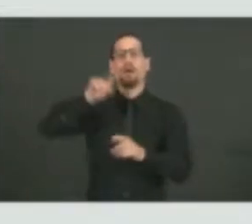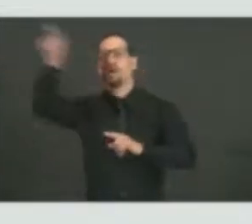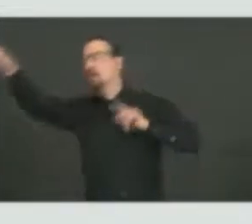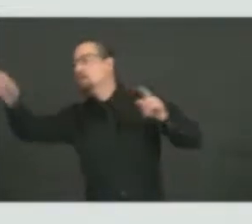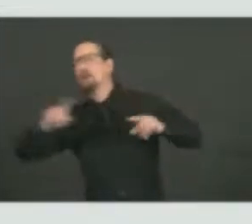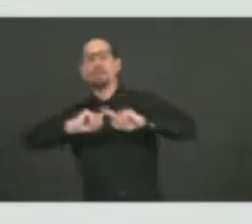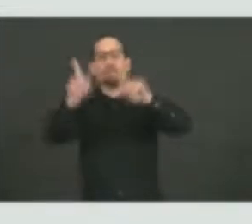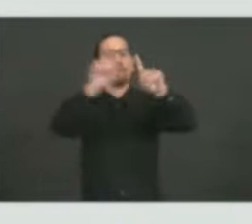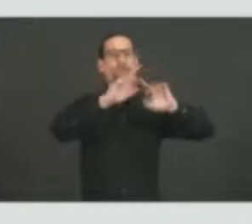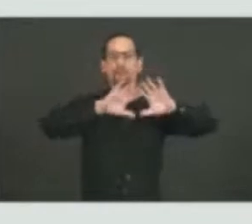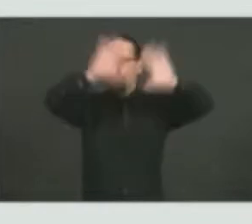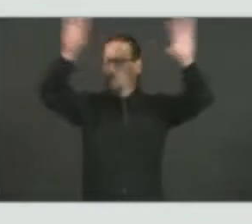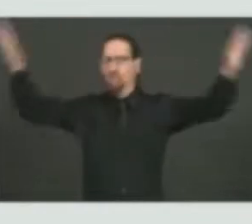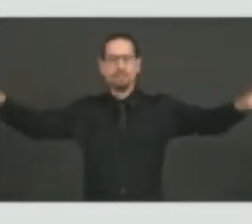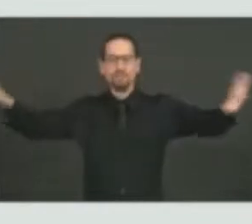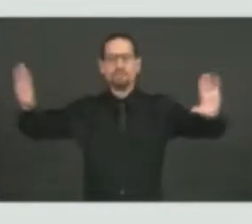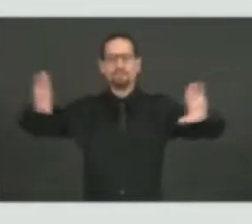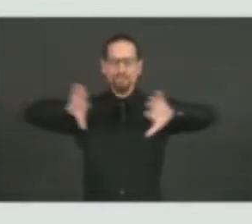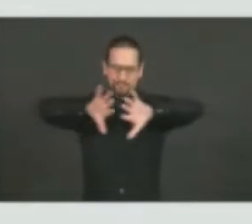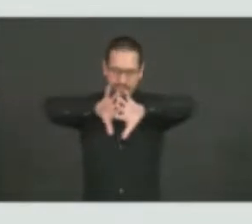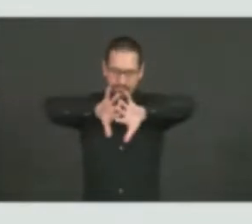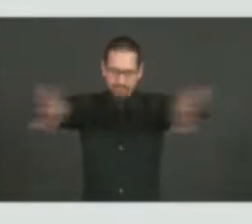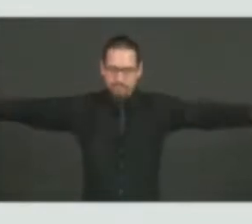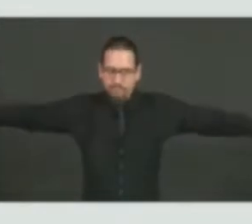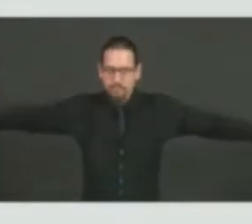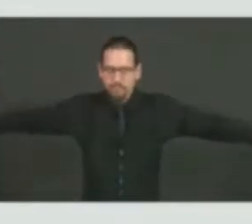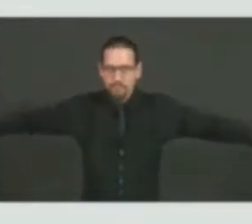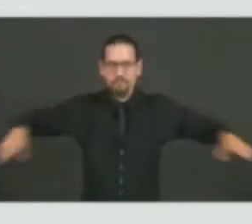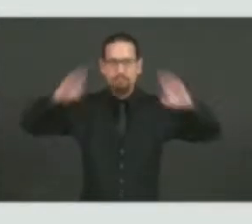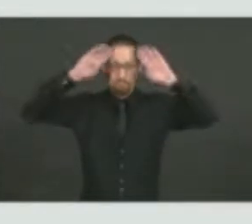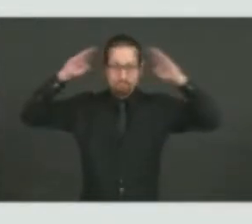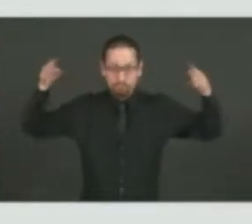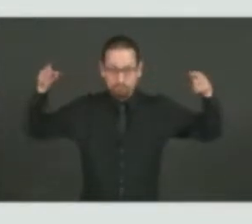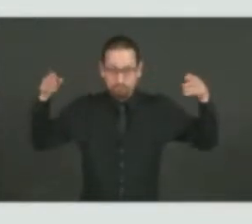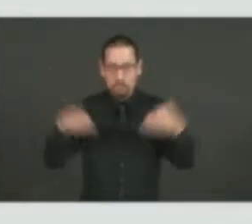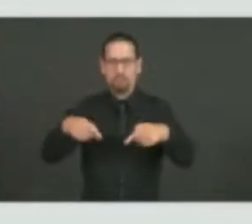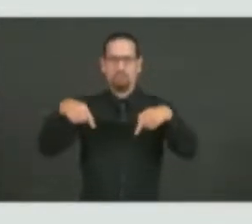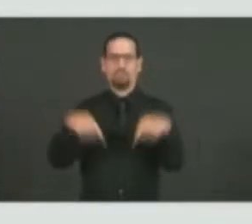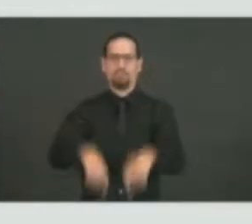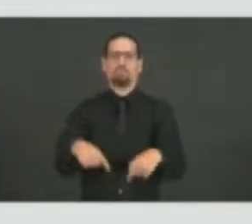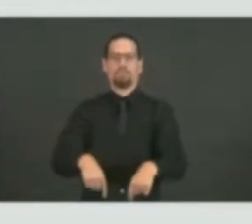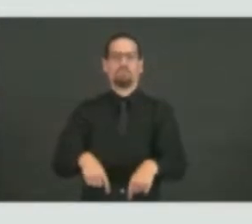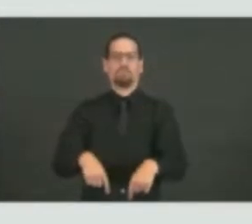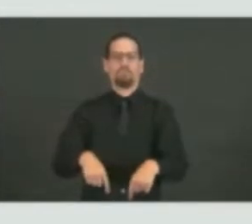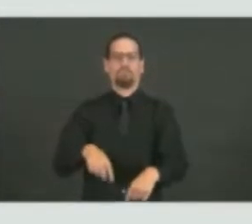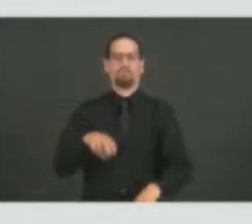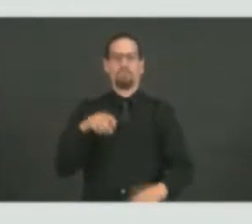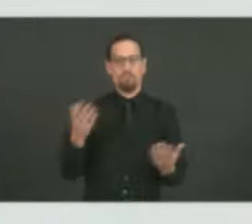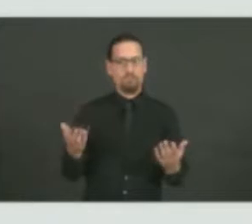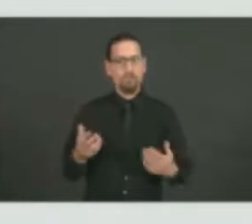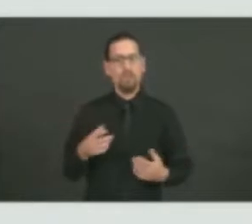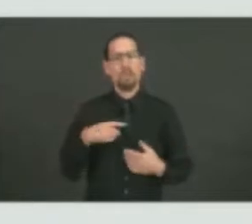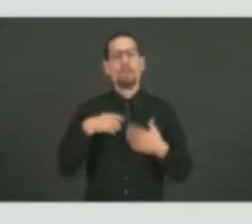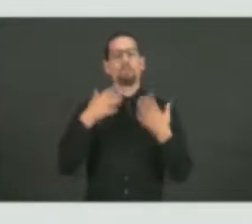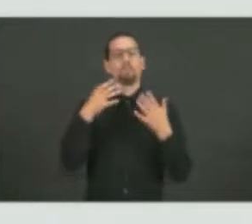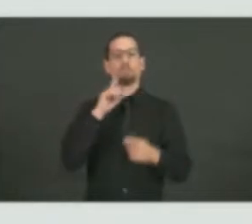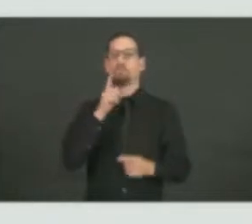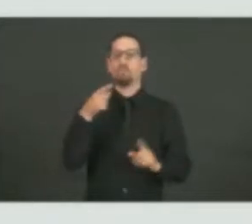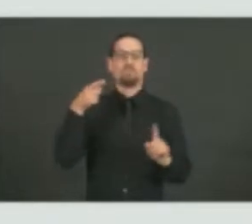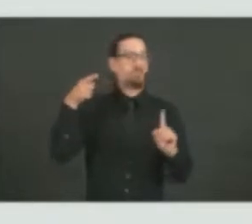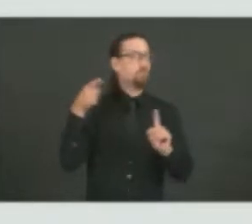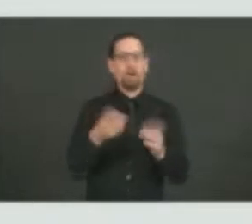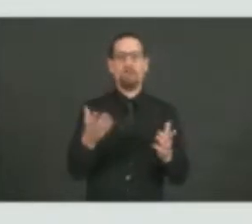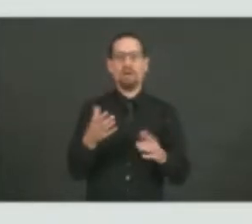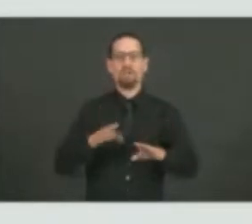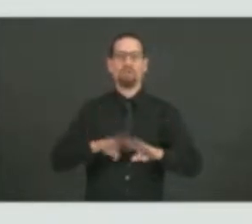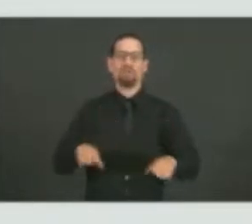off. Focus right here. Children learn best in school. What does it take for this to happen safely? And how do